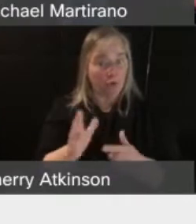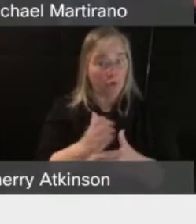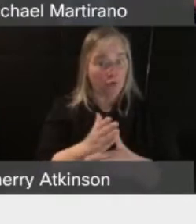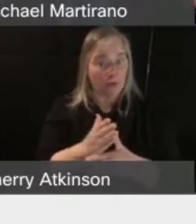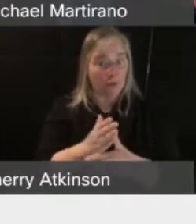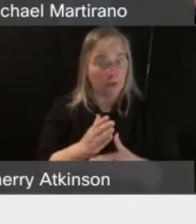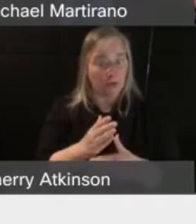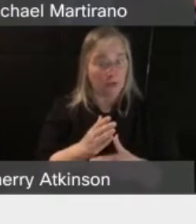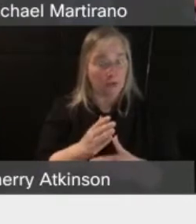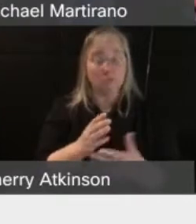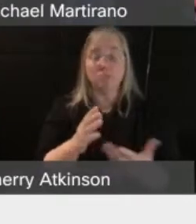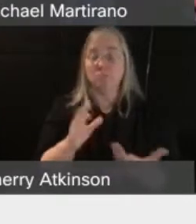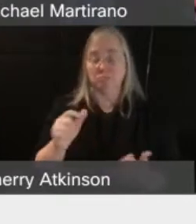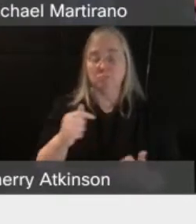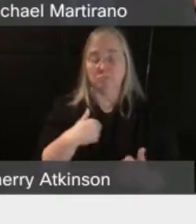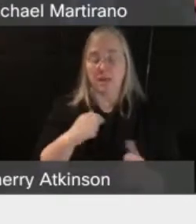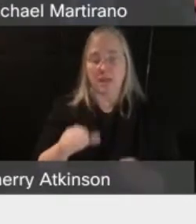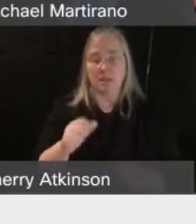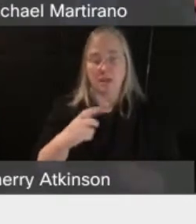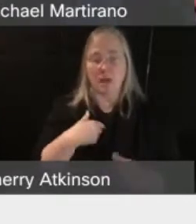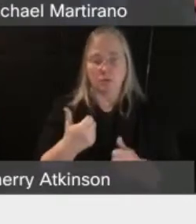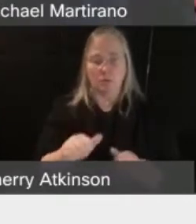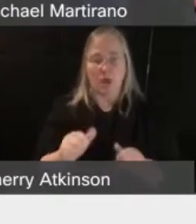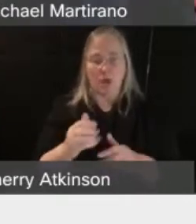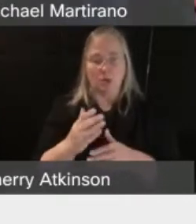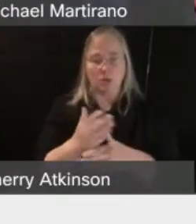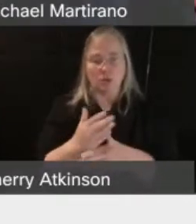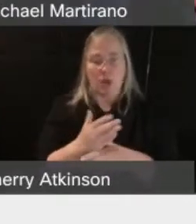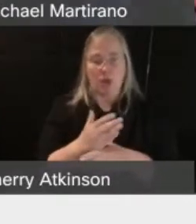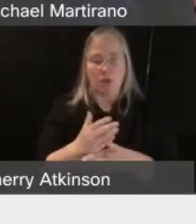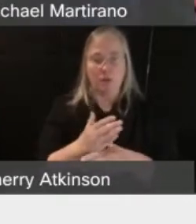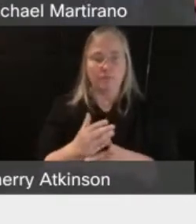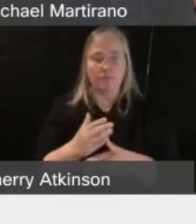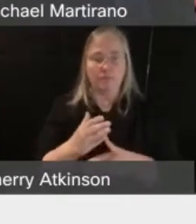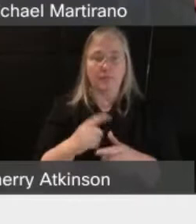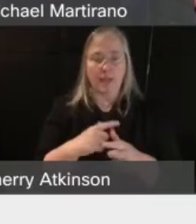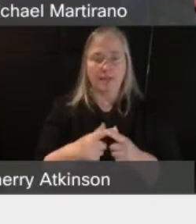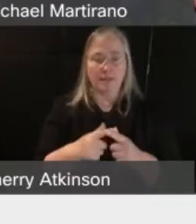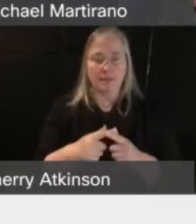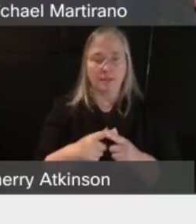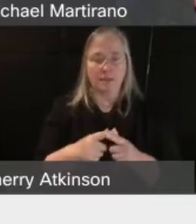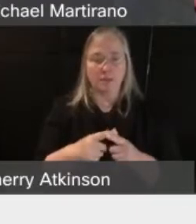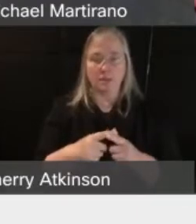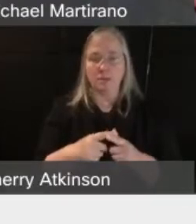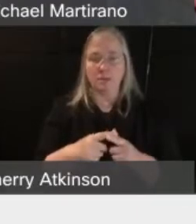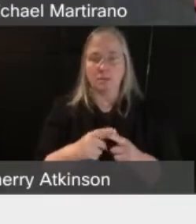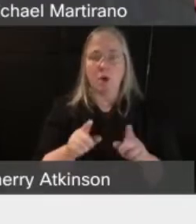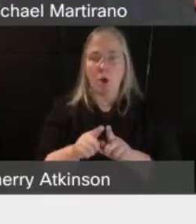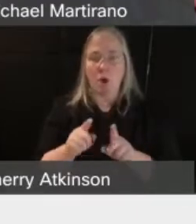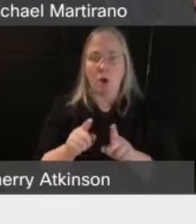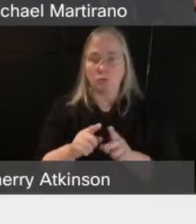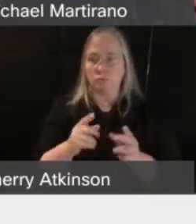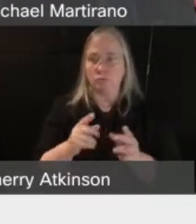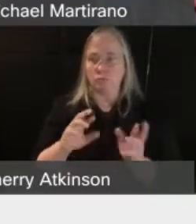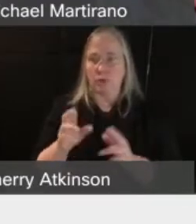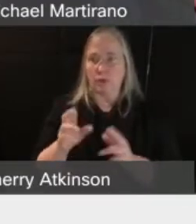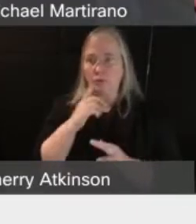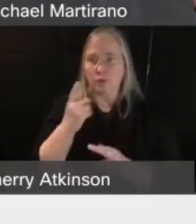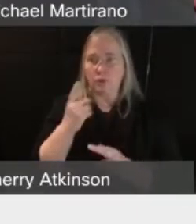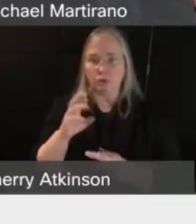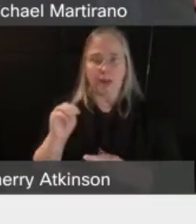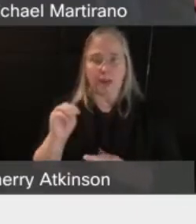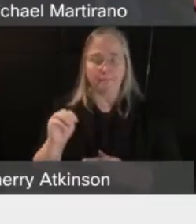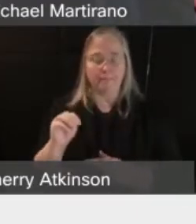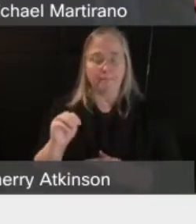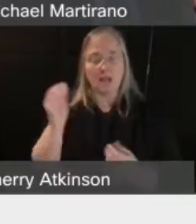Yes, I can. Let me try sharing, and then I'll toss it over to Dr. M. Just let me know when you're ready. And